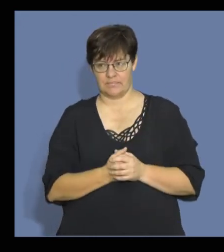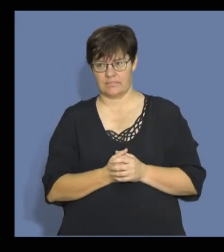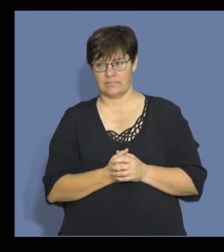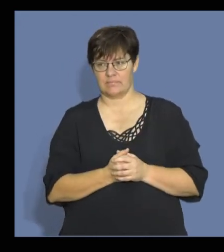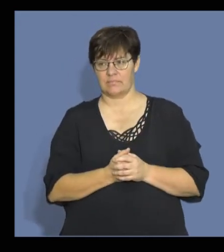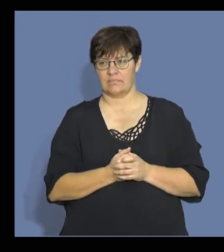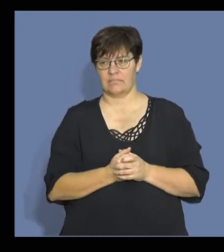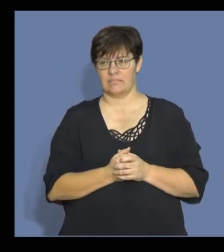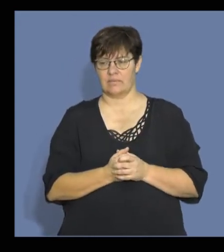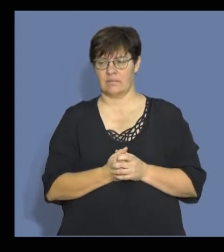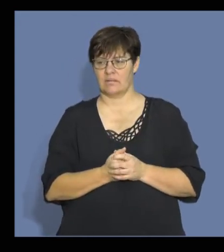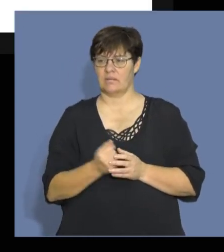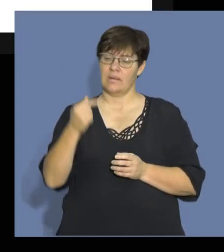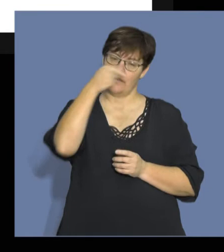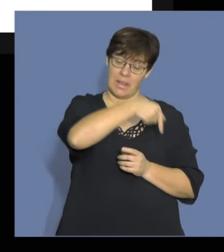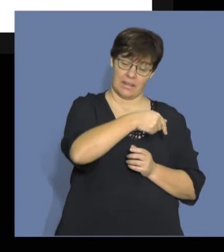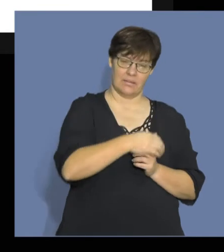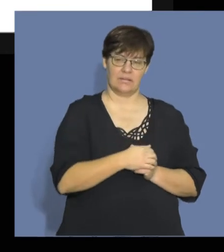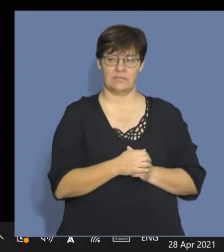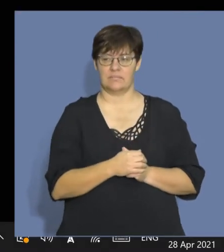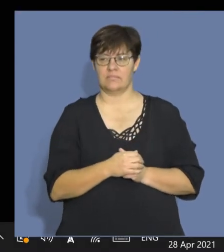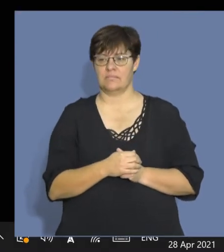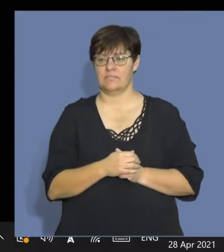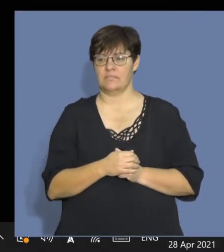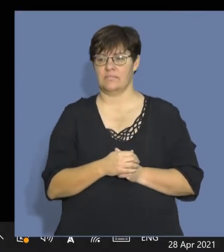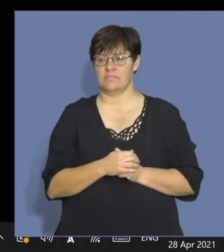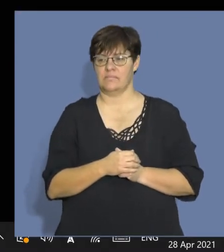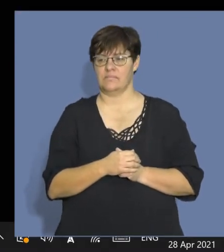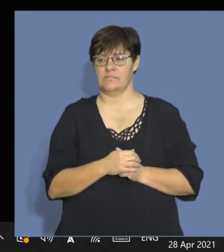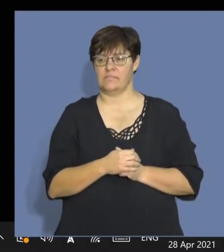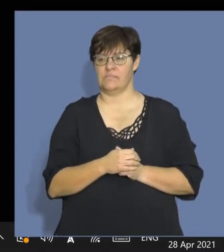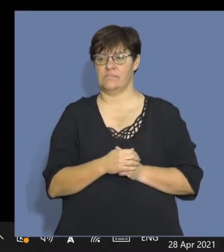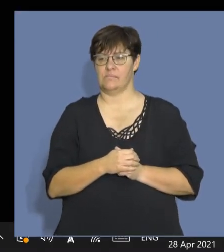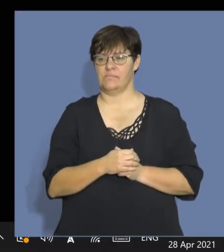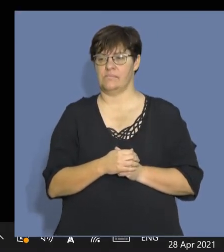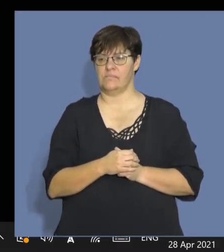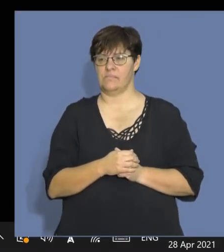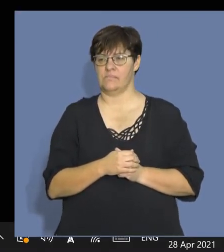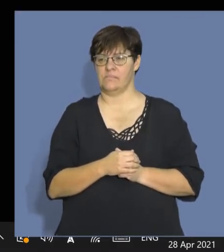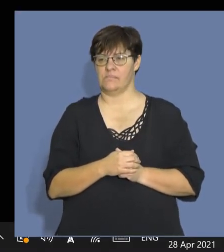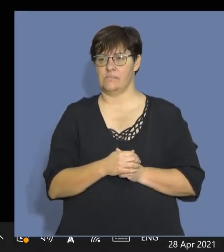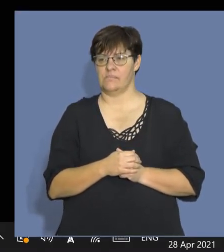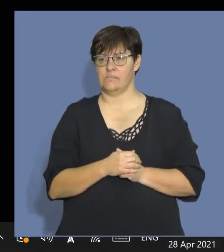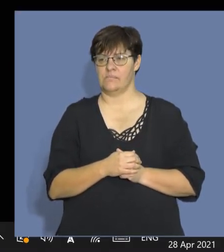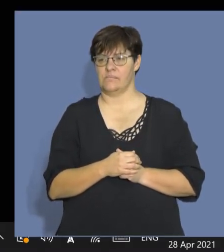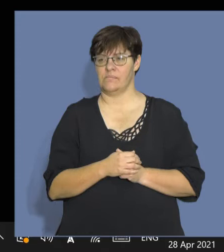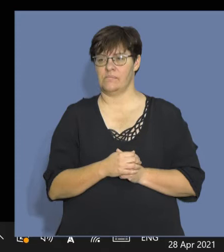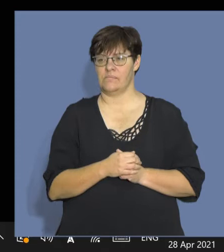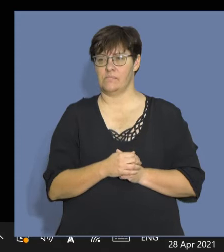so let's do that. Let's go back to our calculator. I'm just going to start that